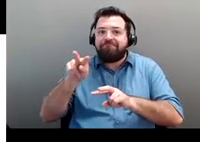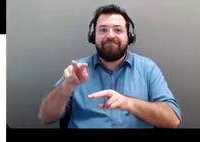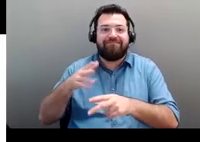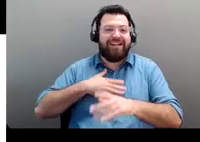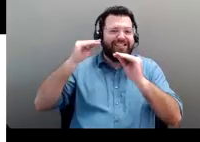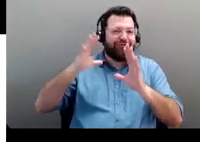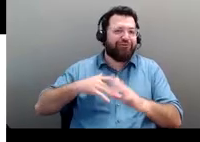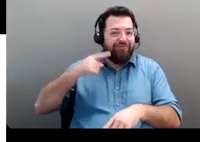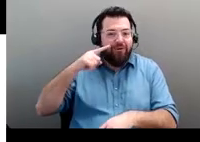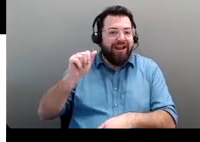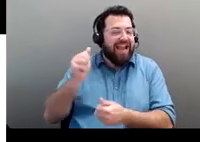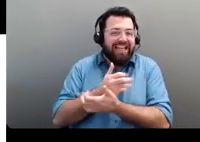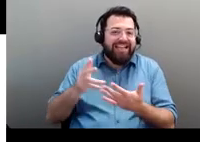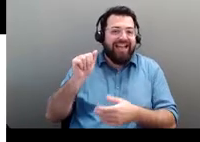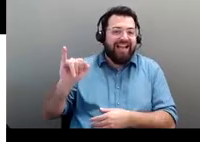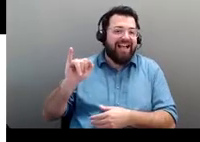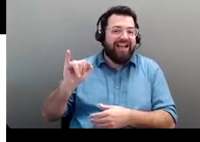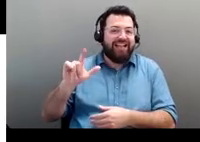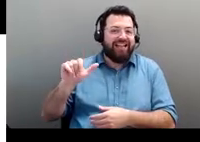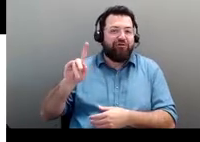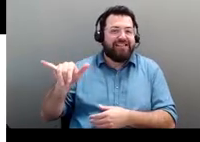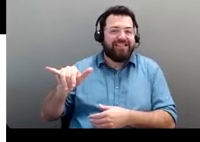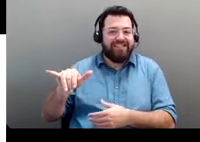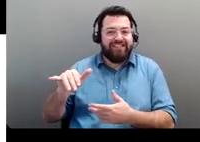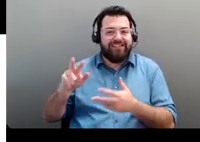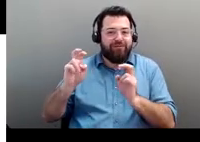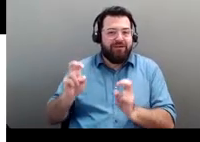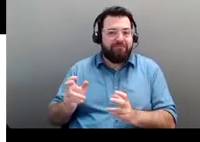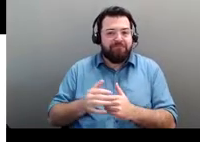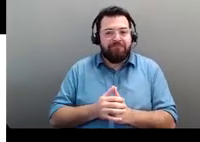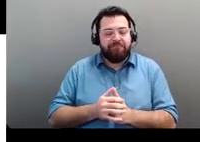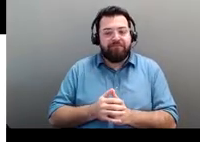literacy related. And I find that